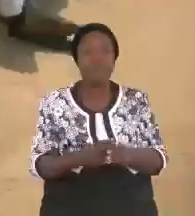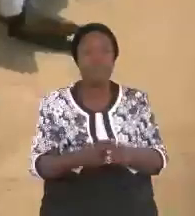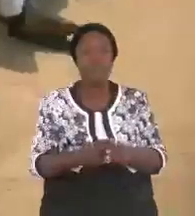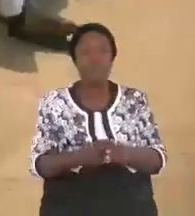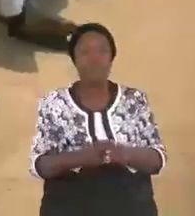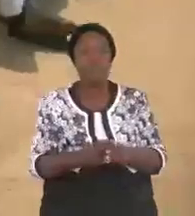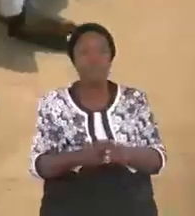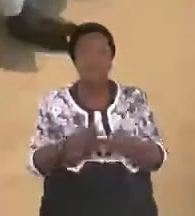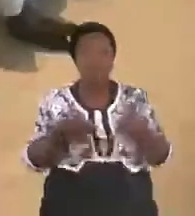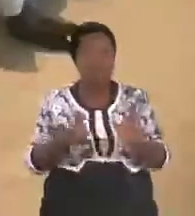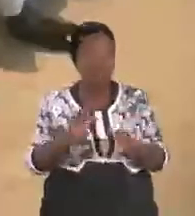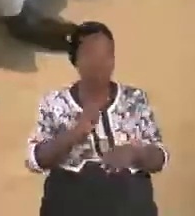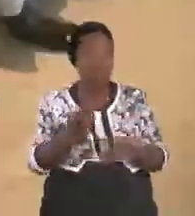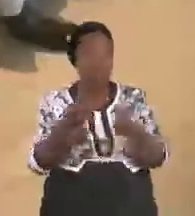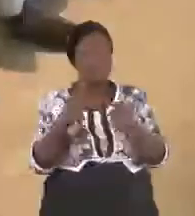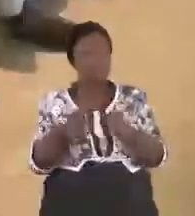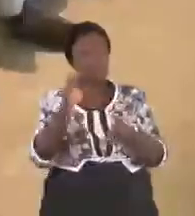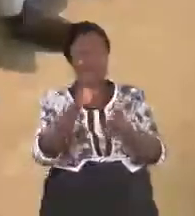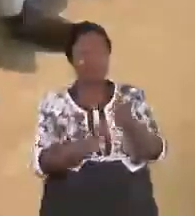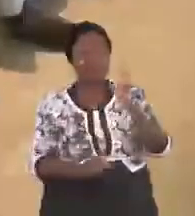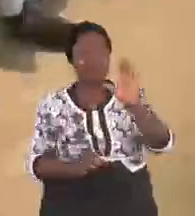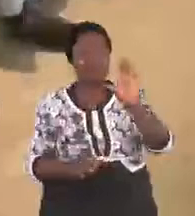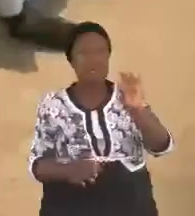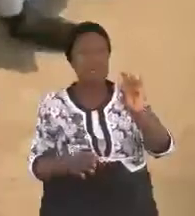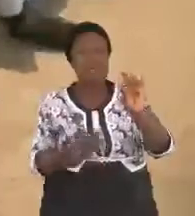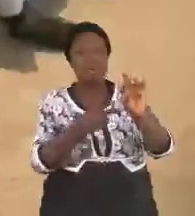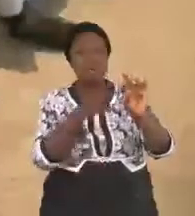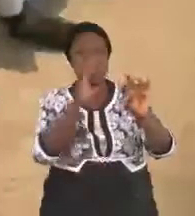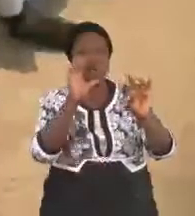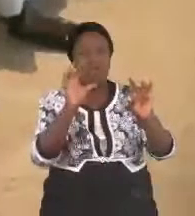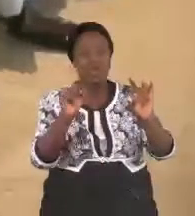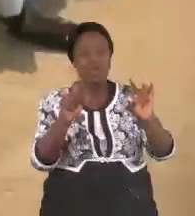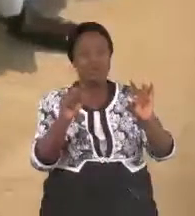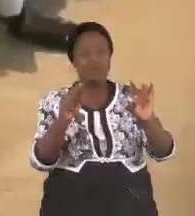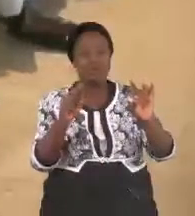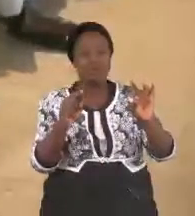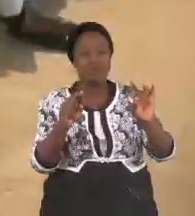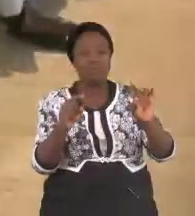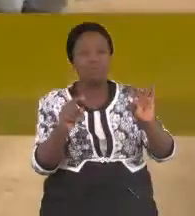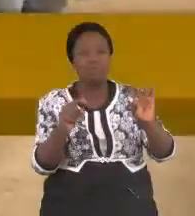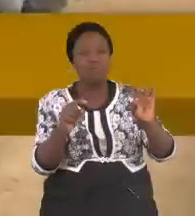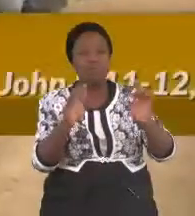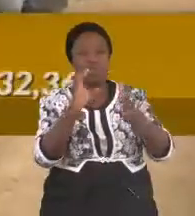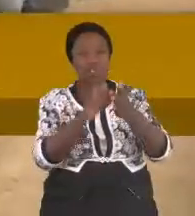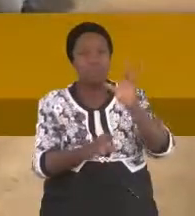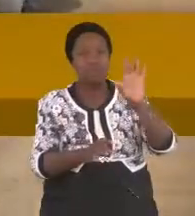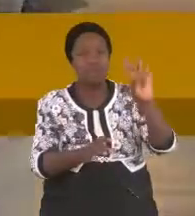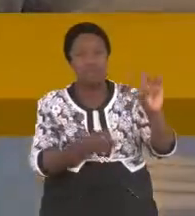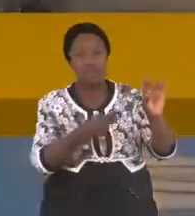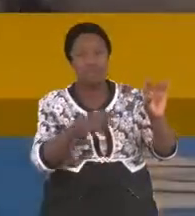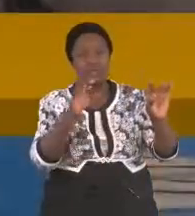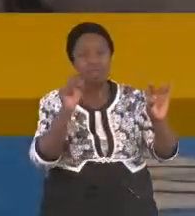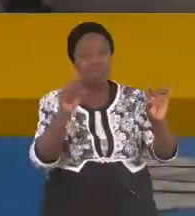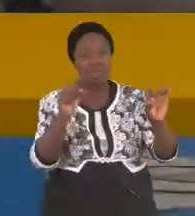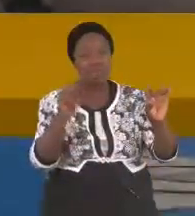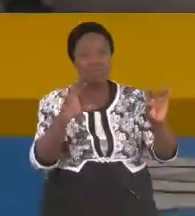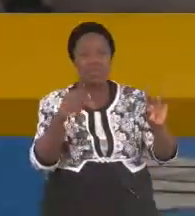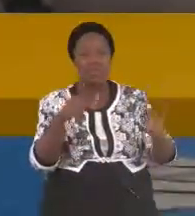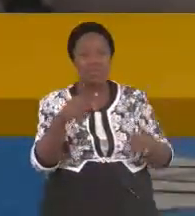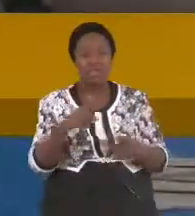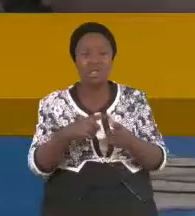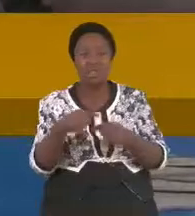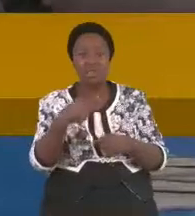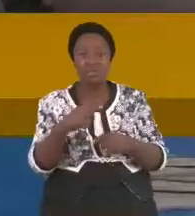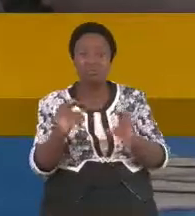to chapter 8, chapter 8, verse 11. In chapter 8, verse 11, she said, no man, Lord, the Lord had